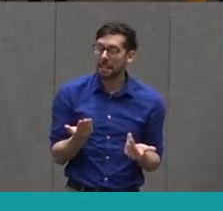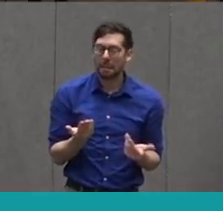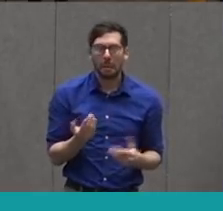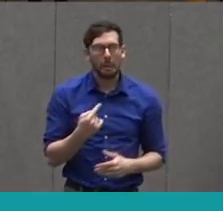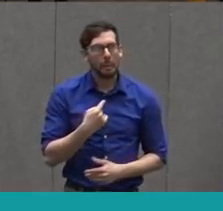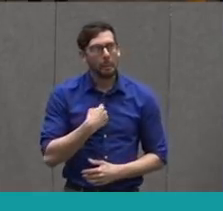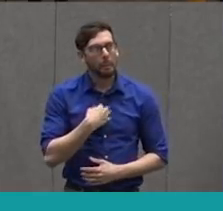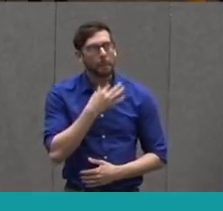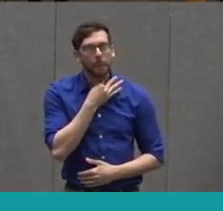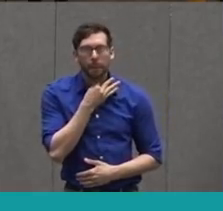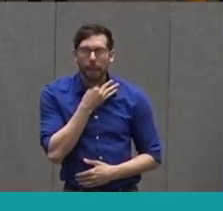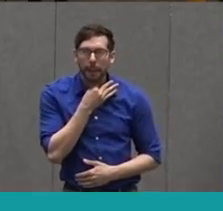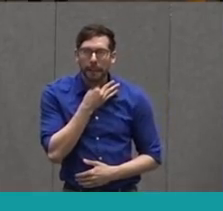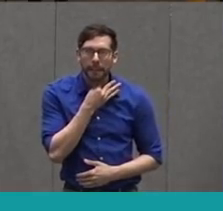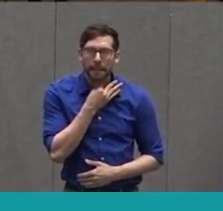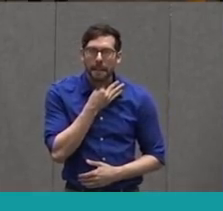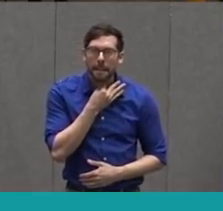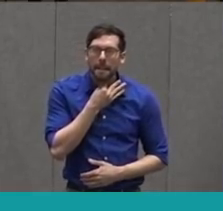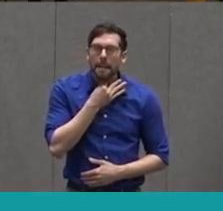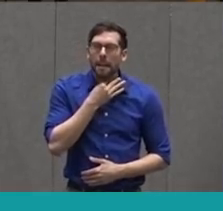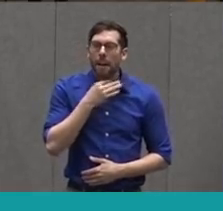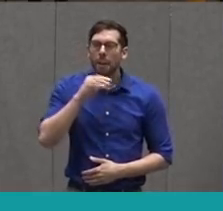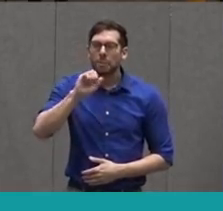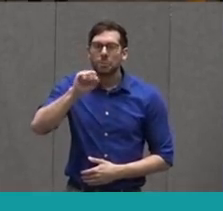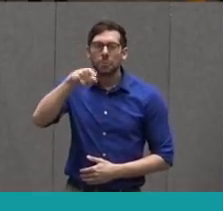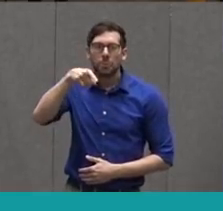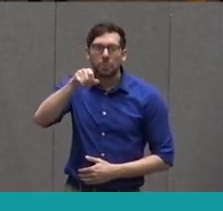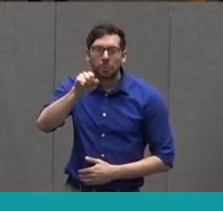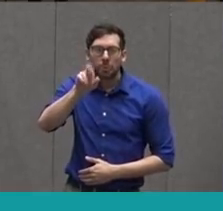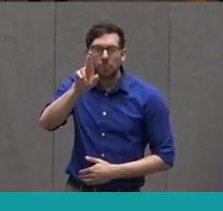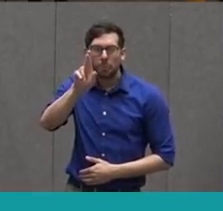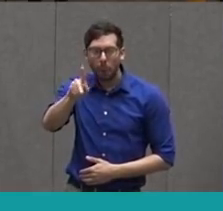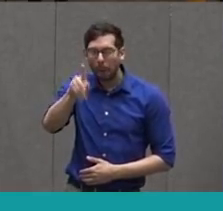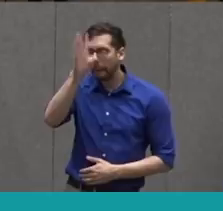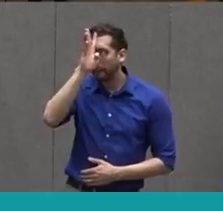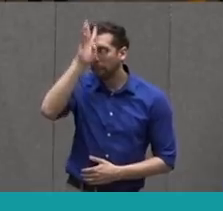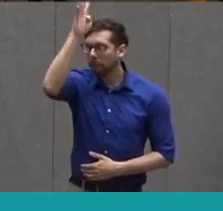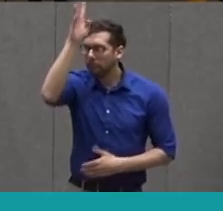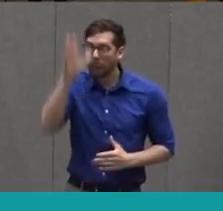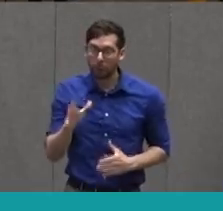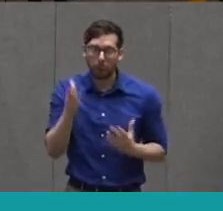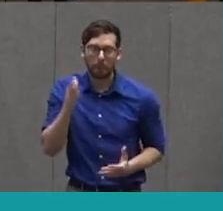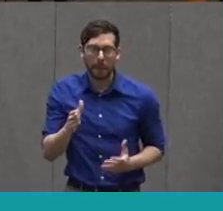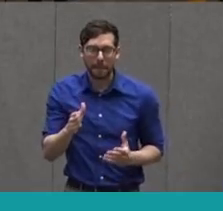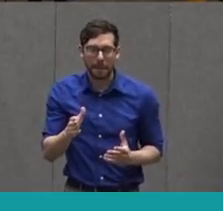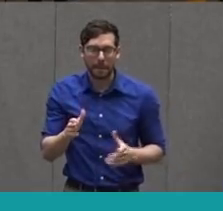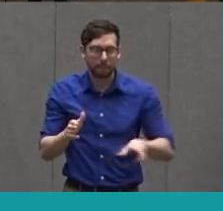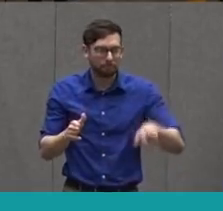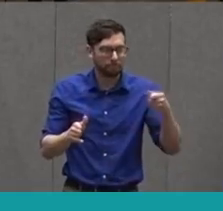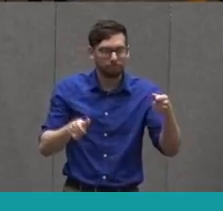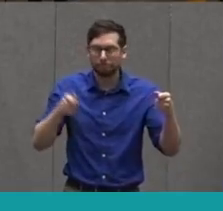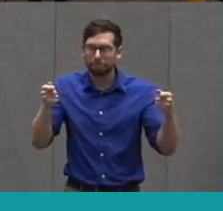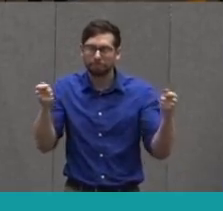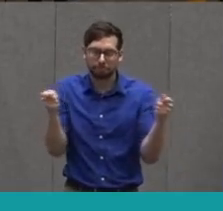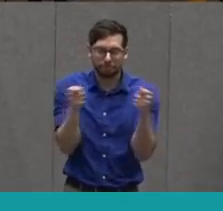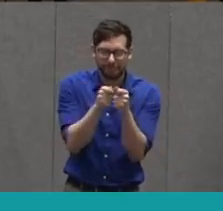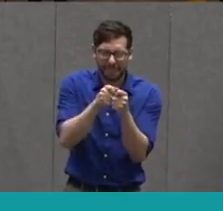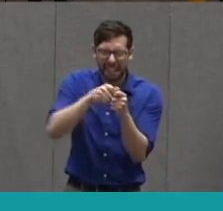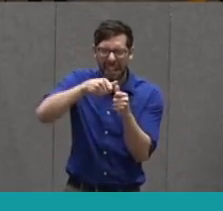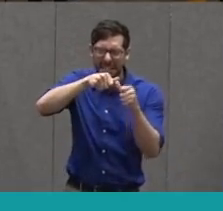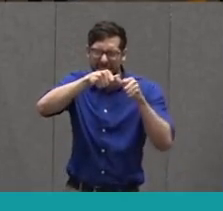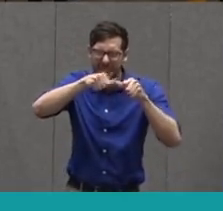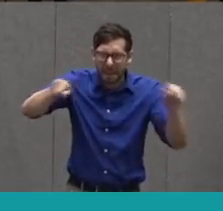taped these together and tried them out. So this particular spork is